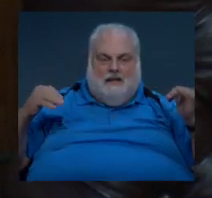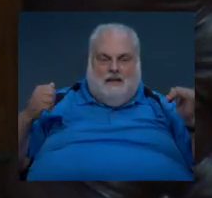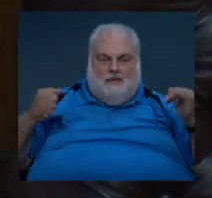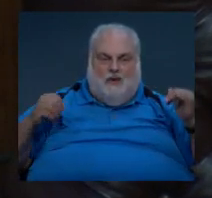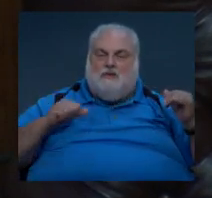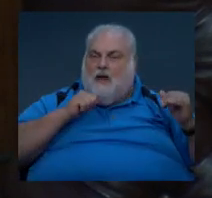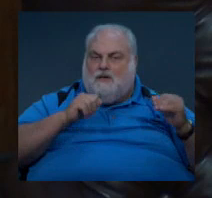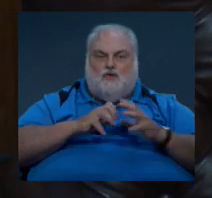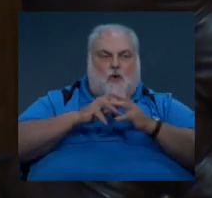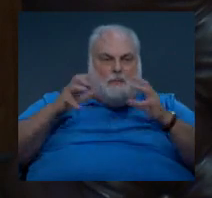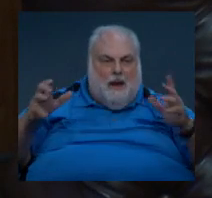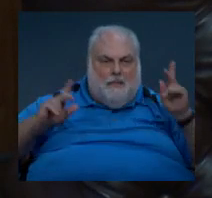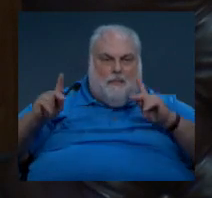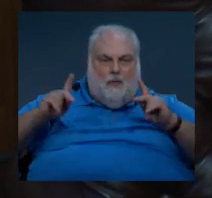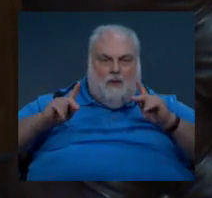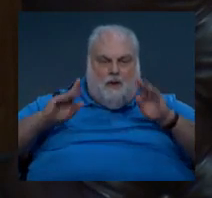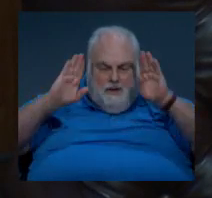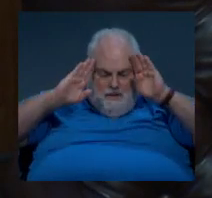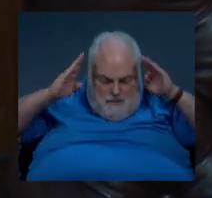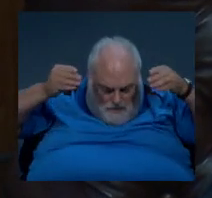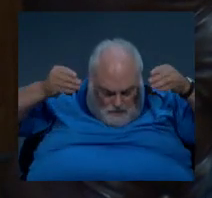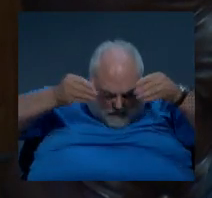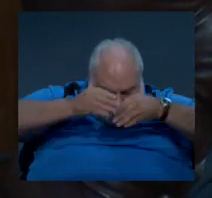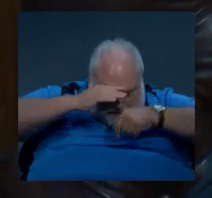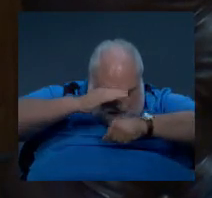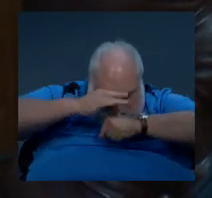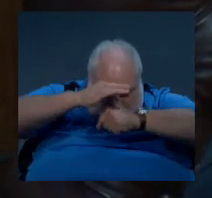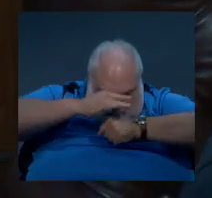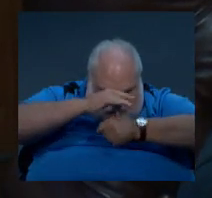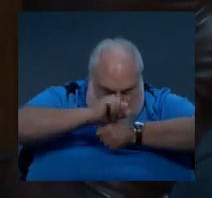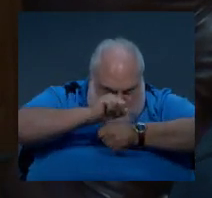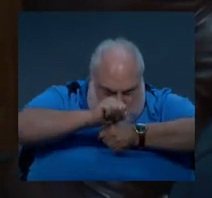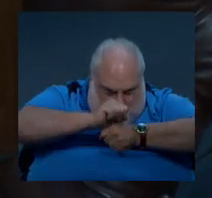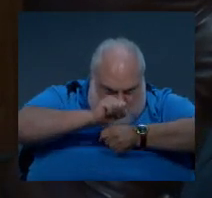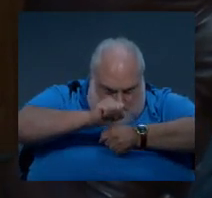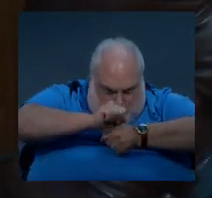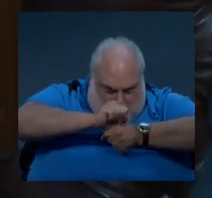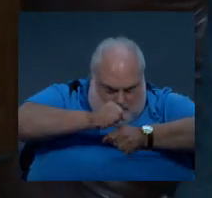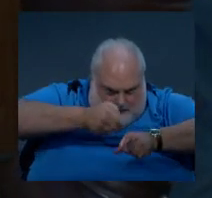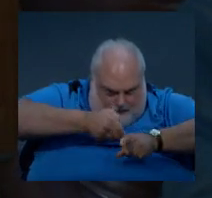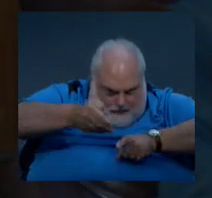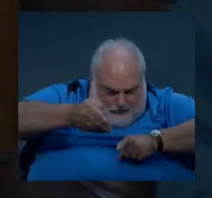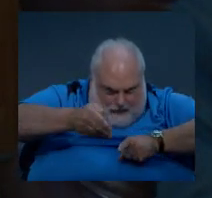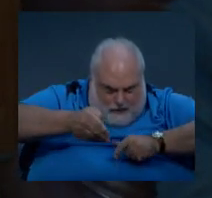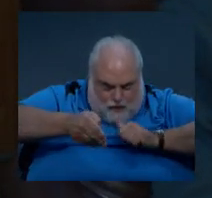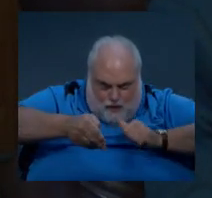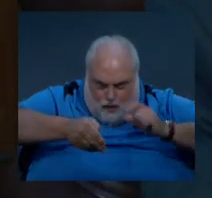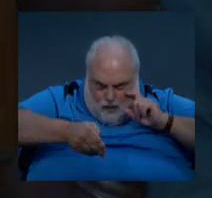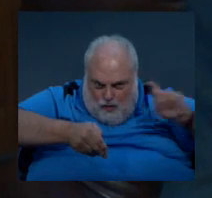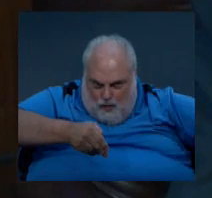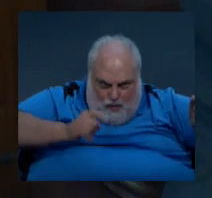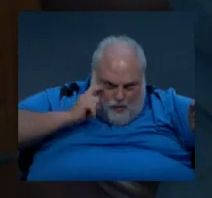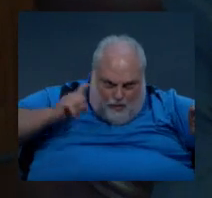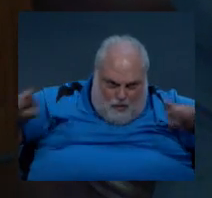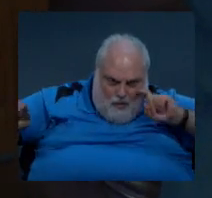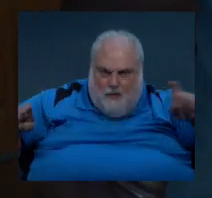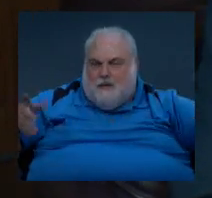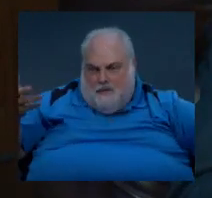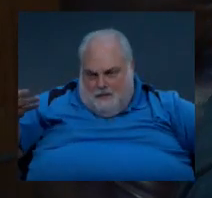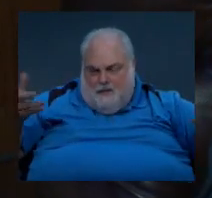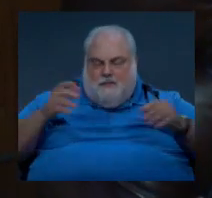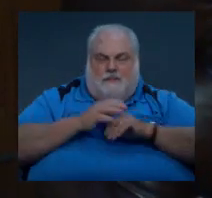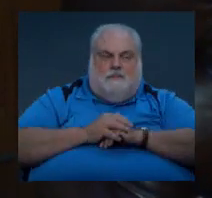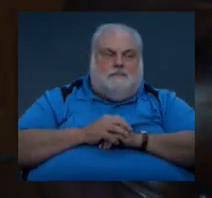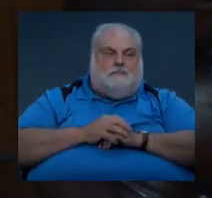don't have so many people that are industry related. And, you know, what you tend to, if you get a bunch of attorneys in one room, I'll take